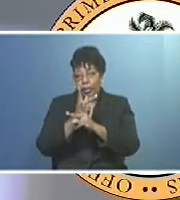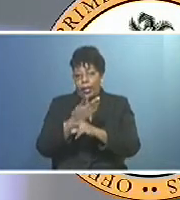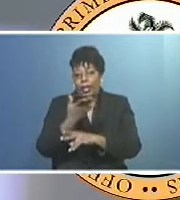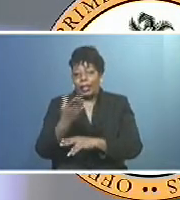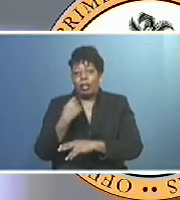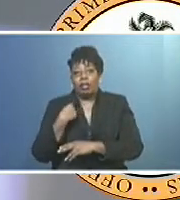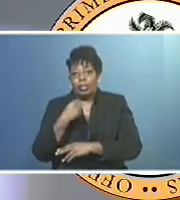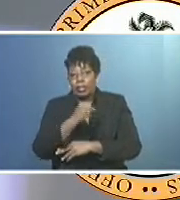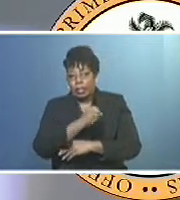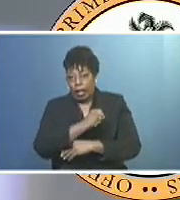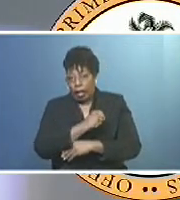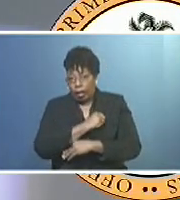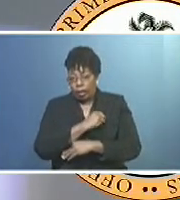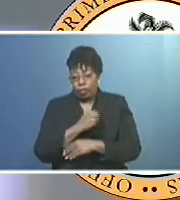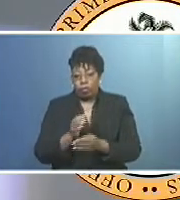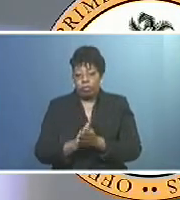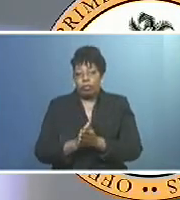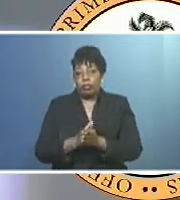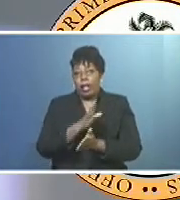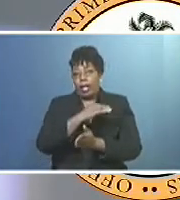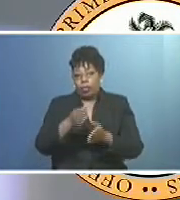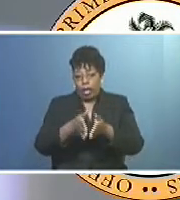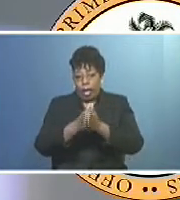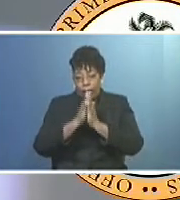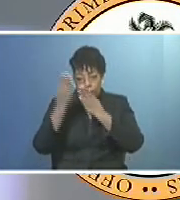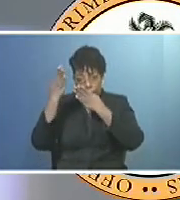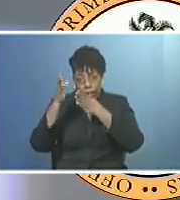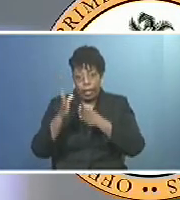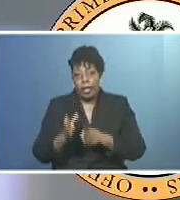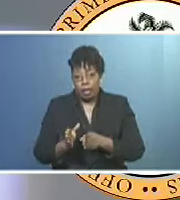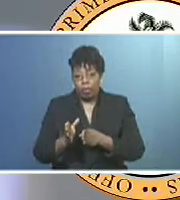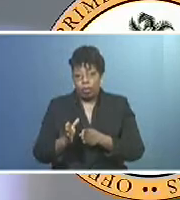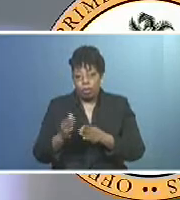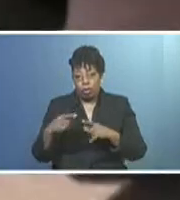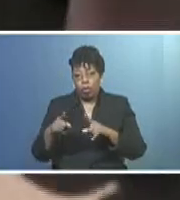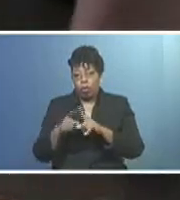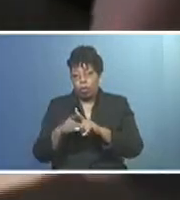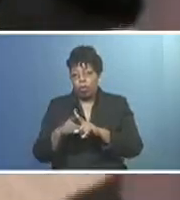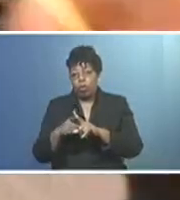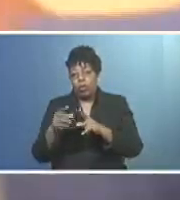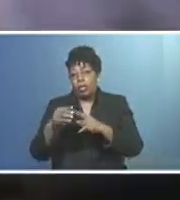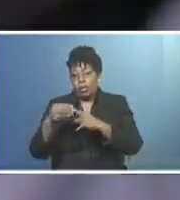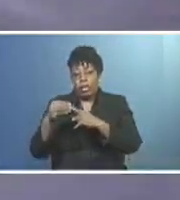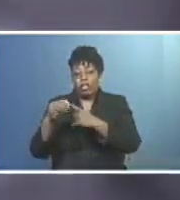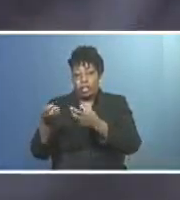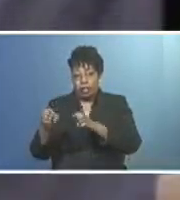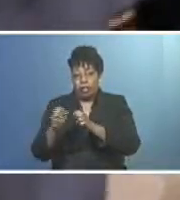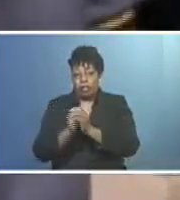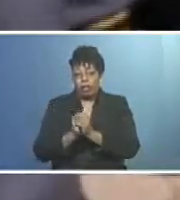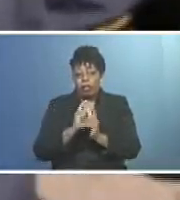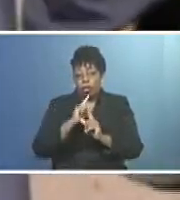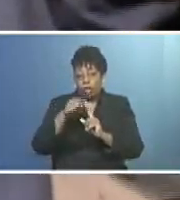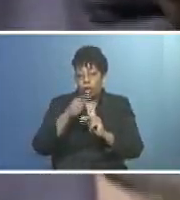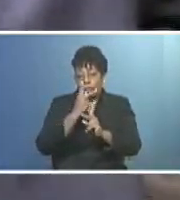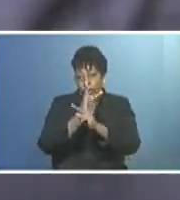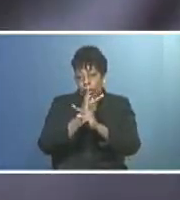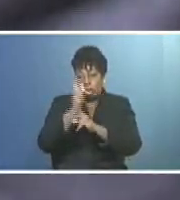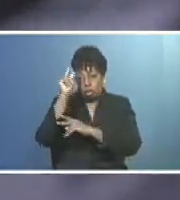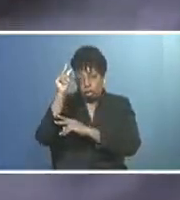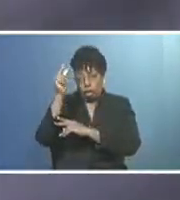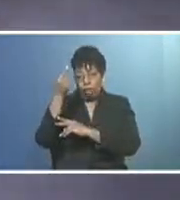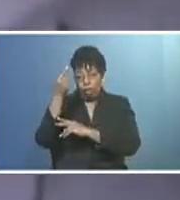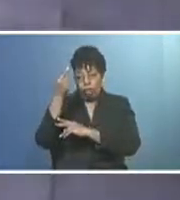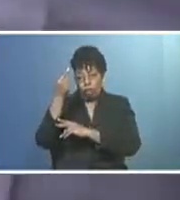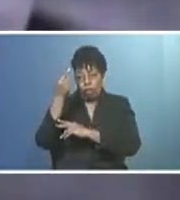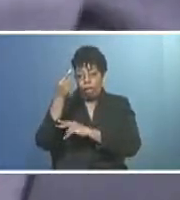staff, and we're asking Bahamians to reconsider attending these events. Speaking of protection, the government taking